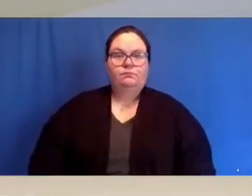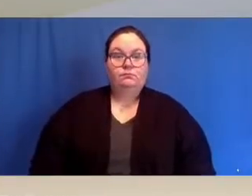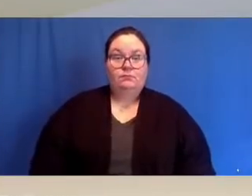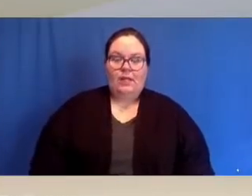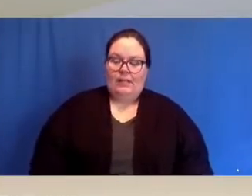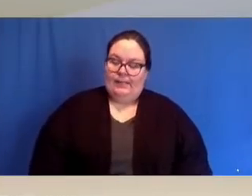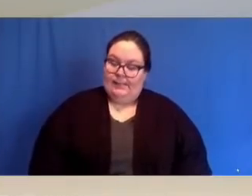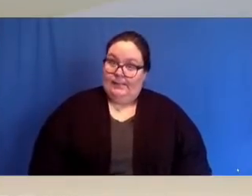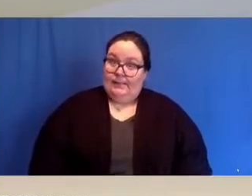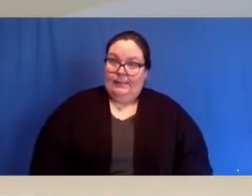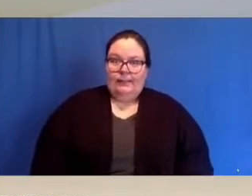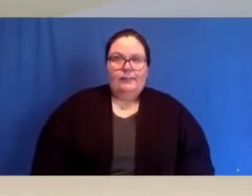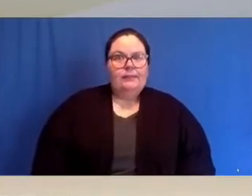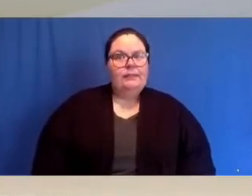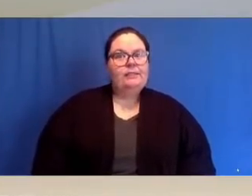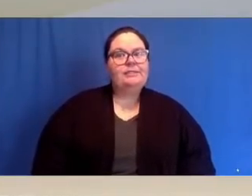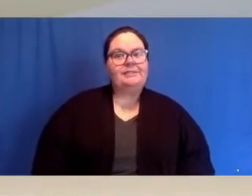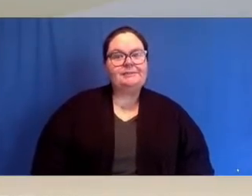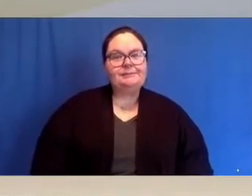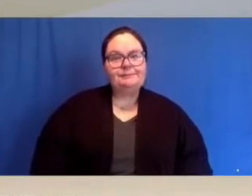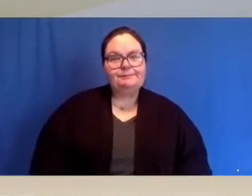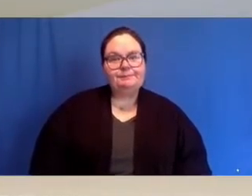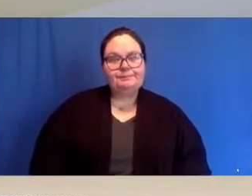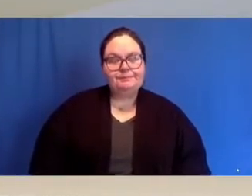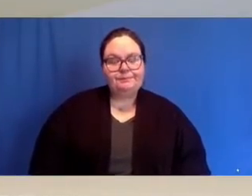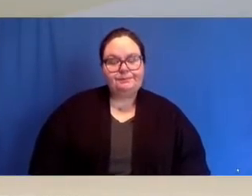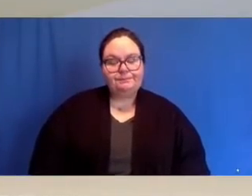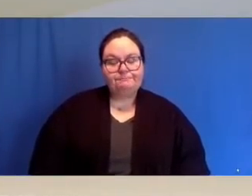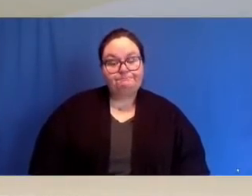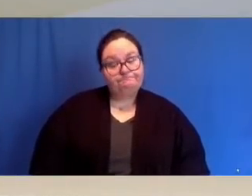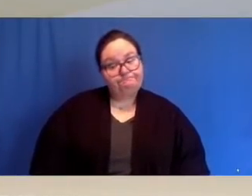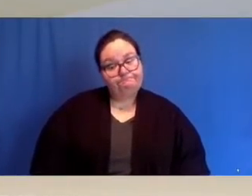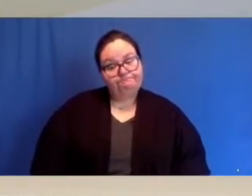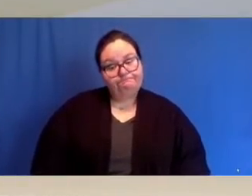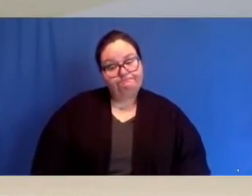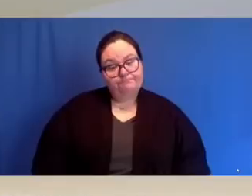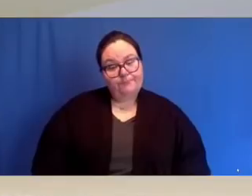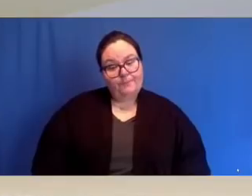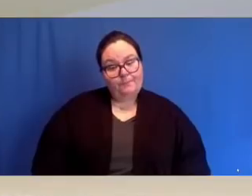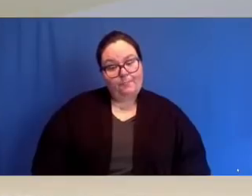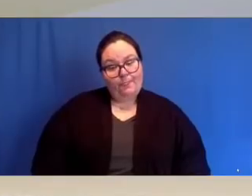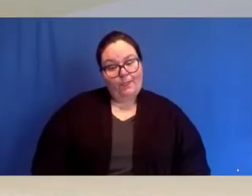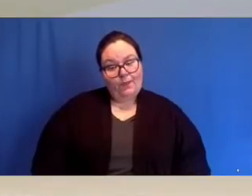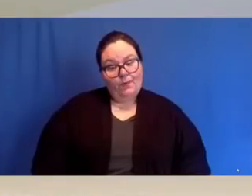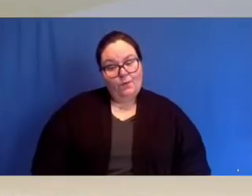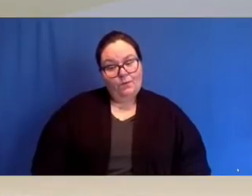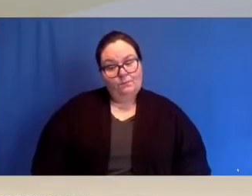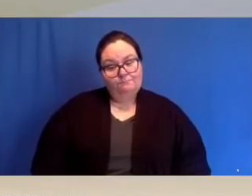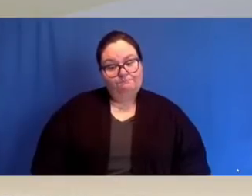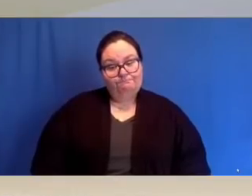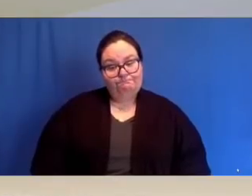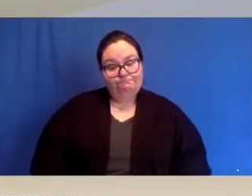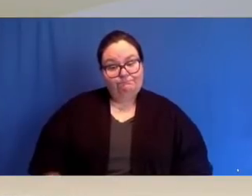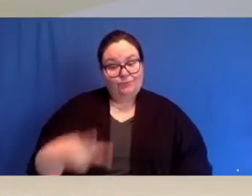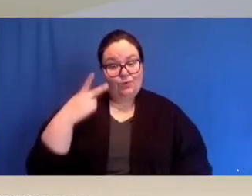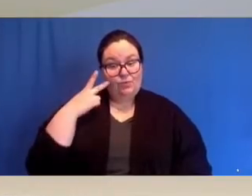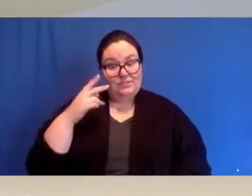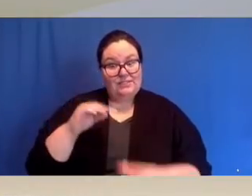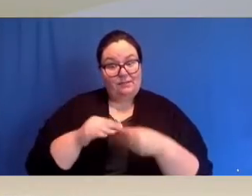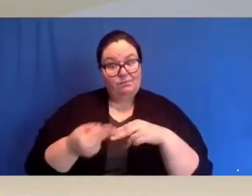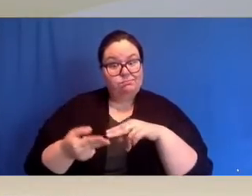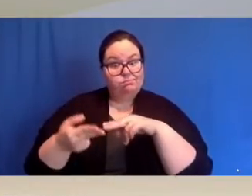Brittany, I think we anticipate more, as we're just seeing them come in faster